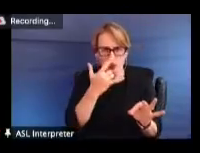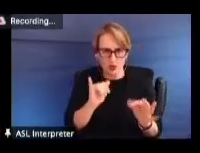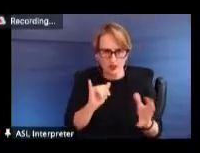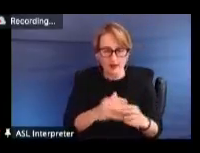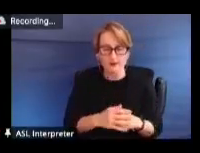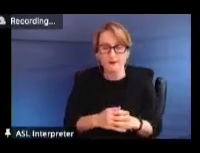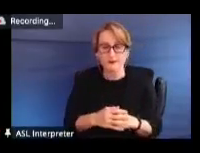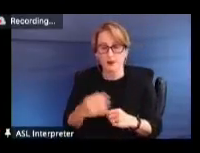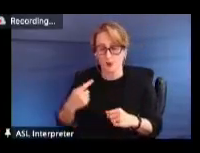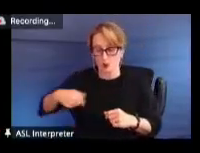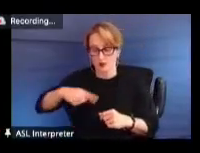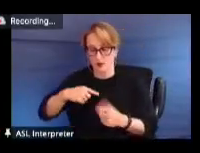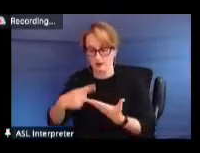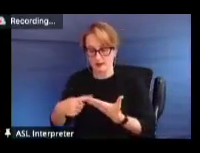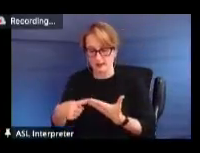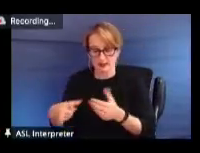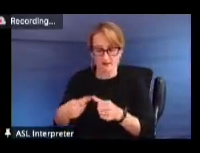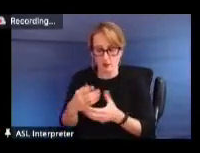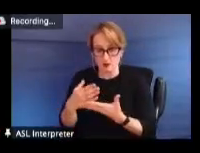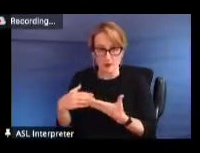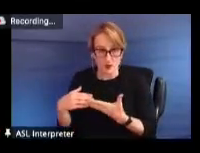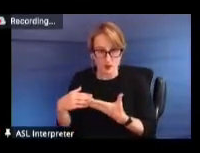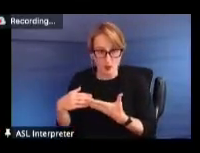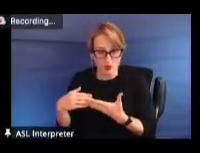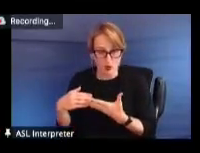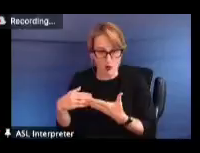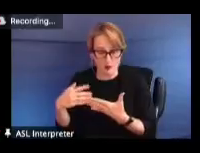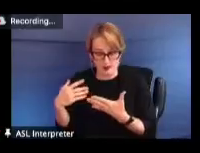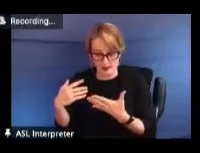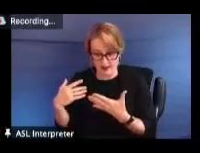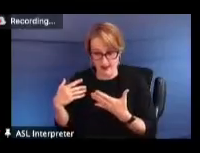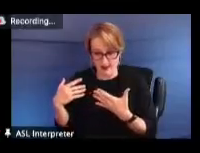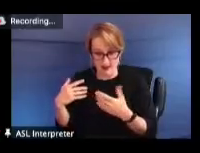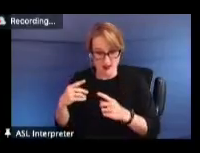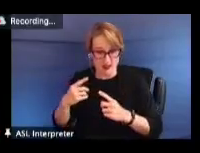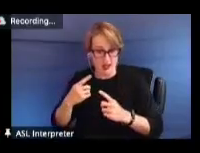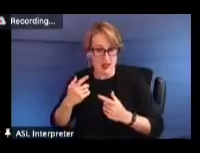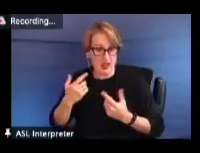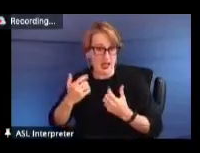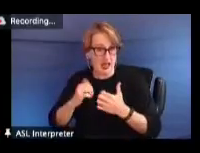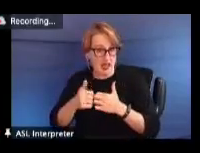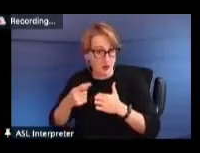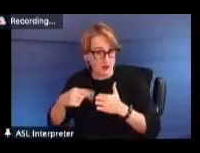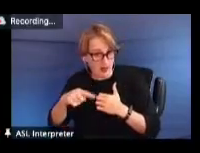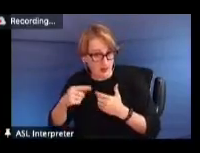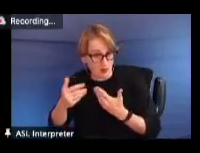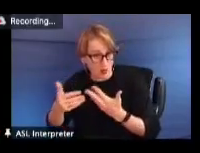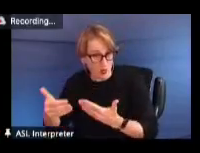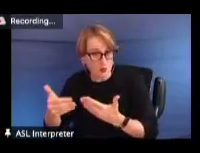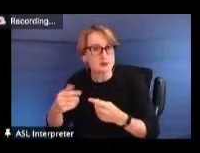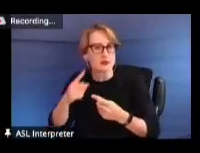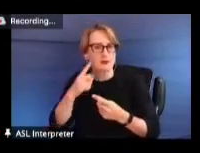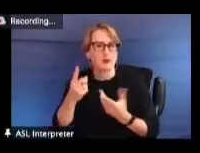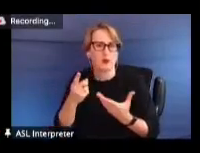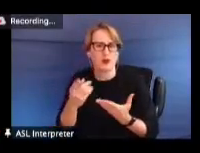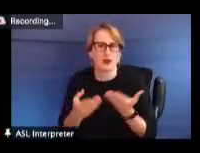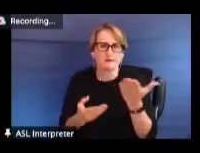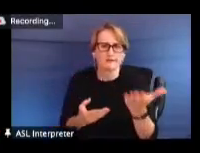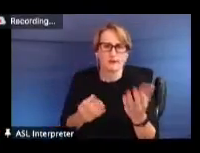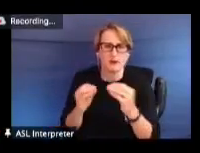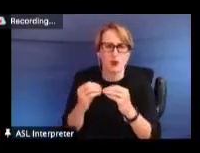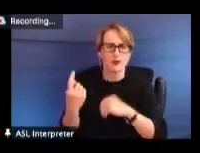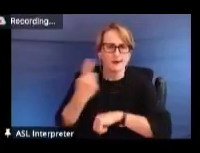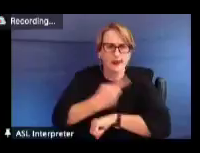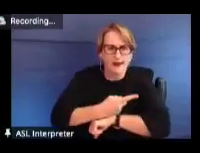then depending on how that goes, then we can actually come up with, say, you're proposing even like dates